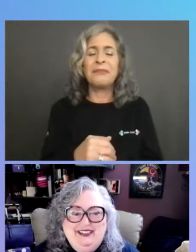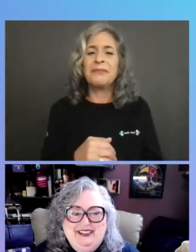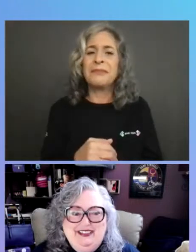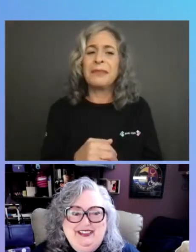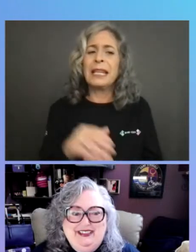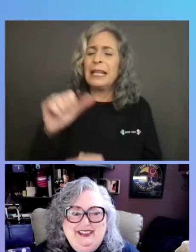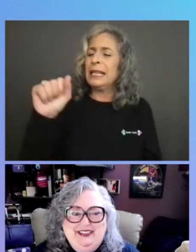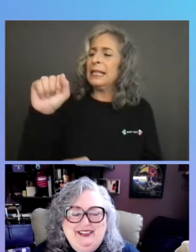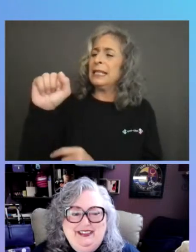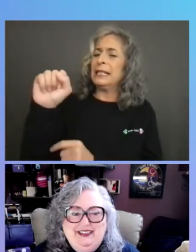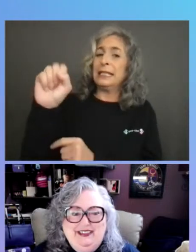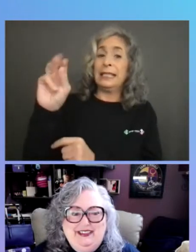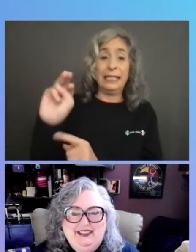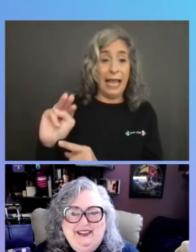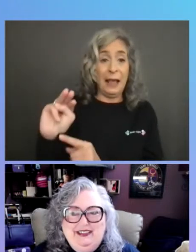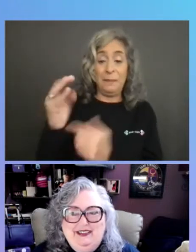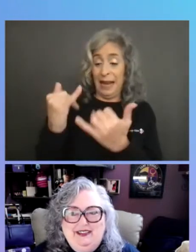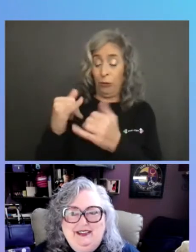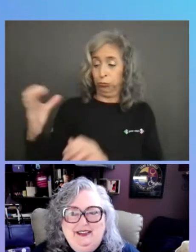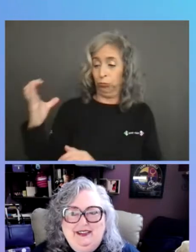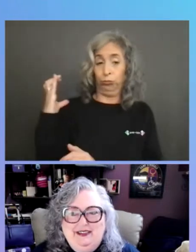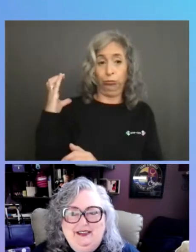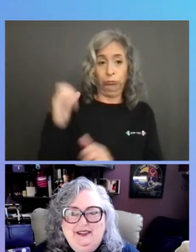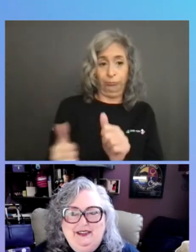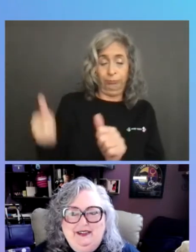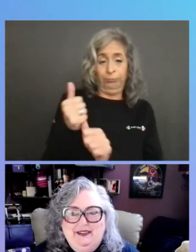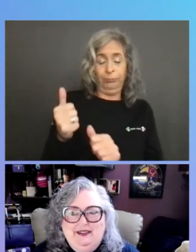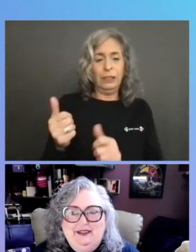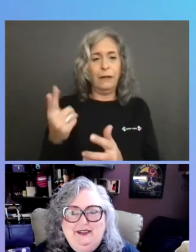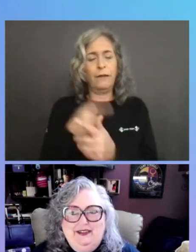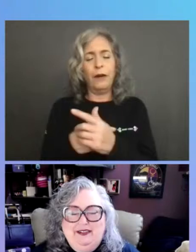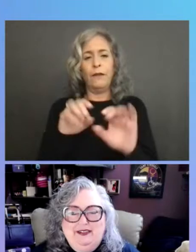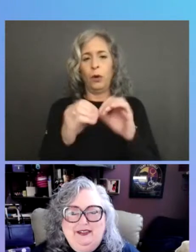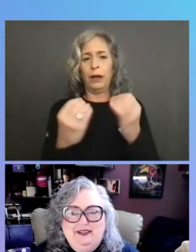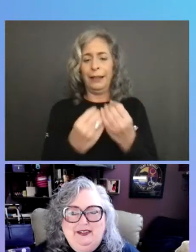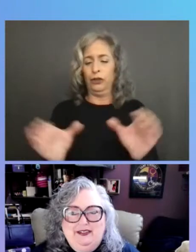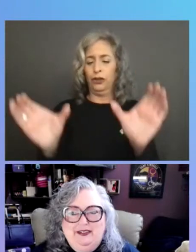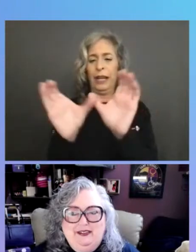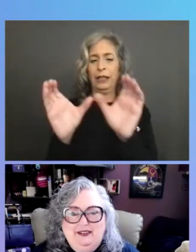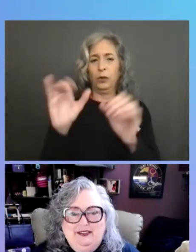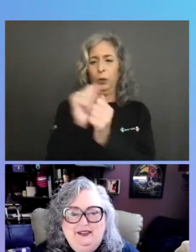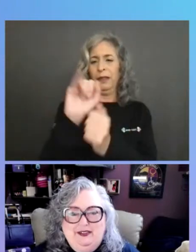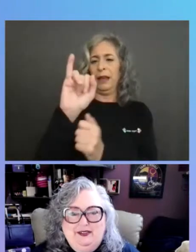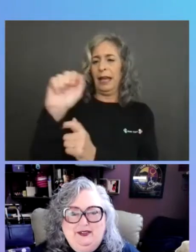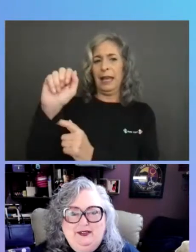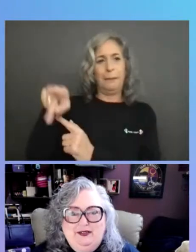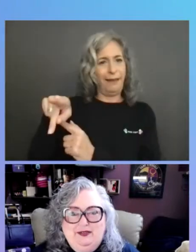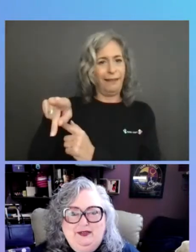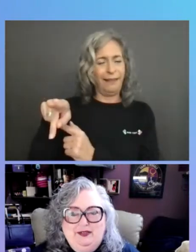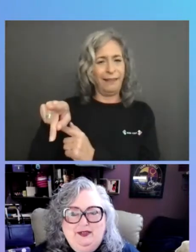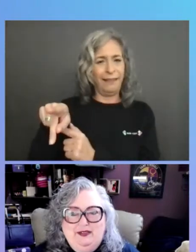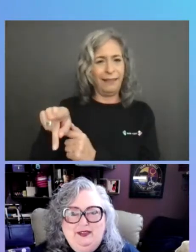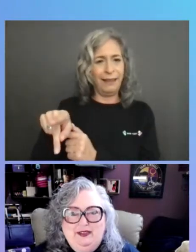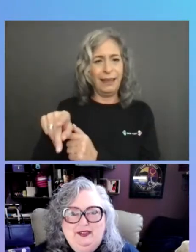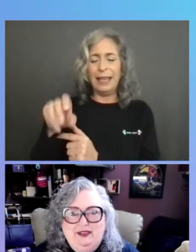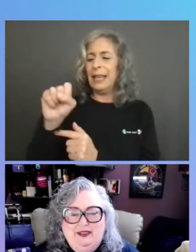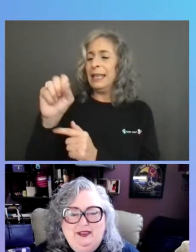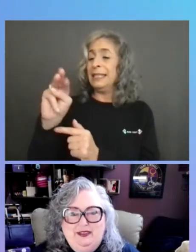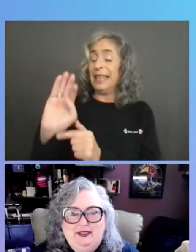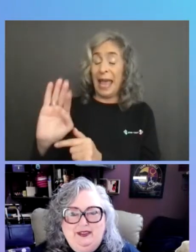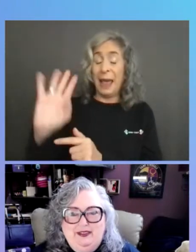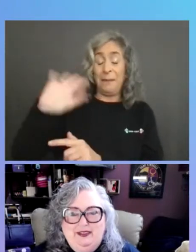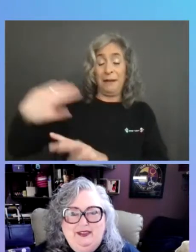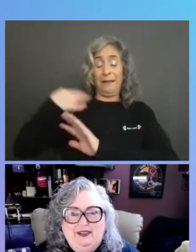Samantha is now the one in charge of the organization, in charge of the certification process. as a matter of history, I was the